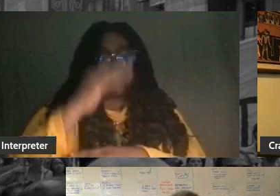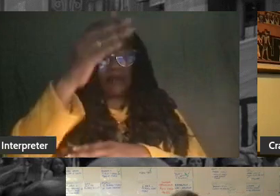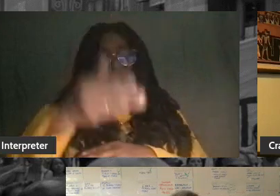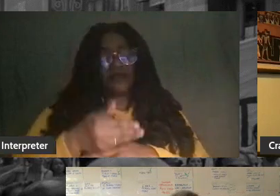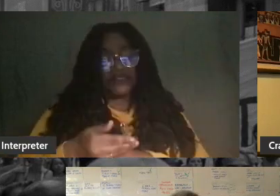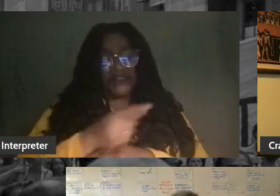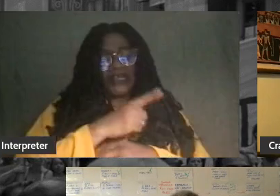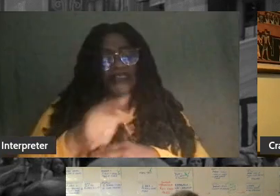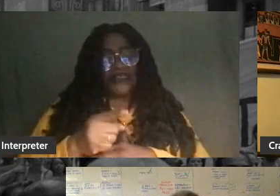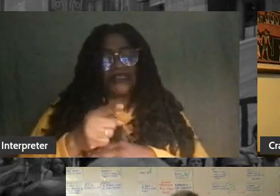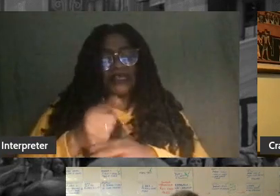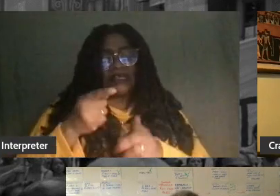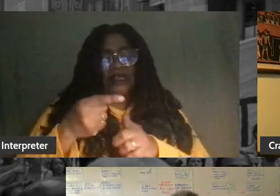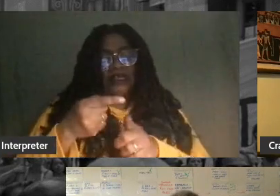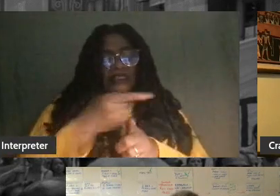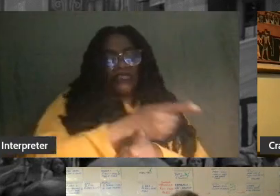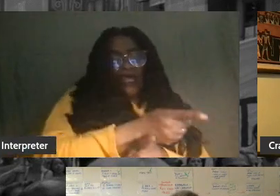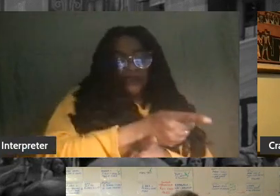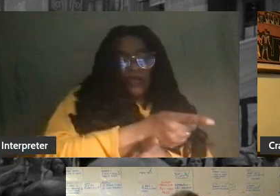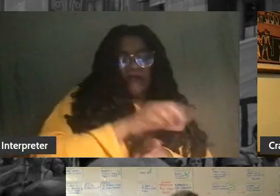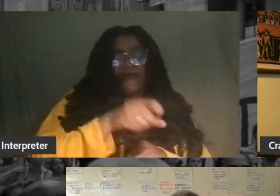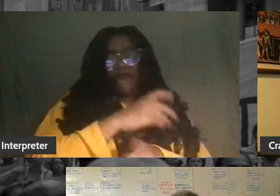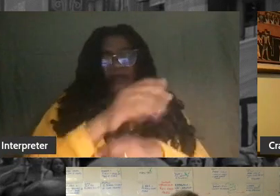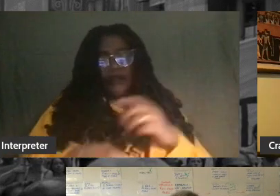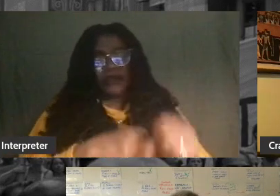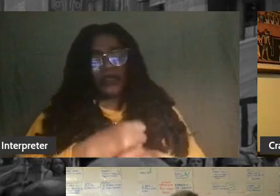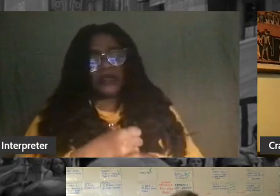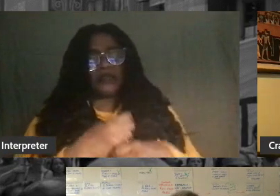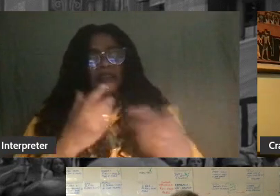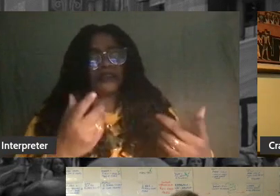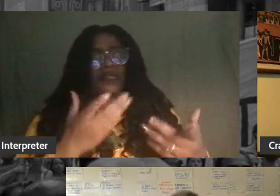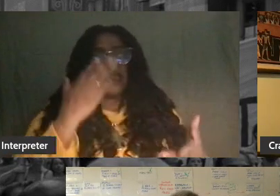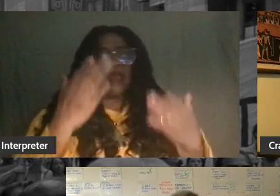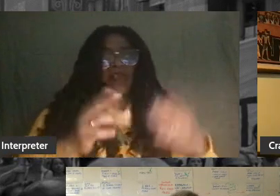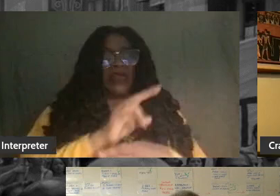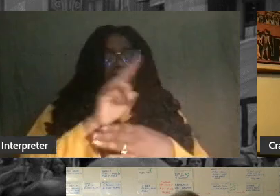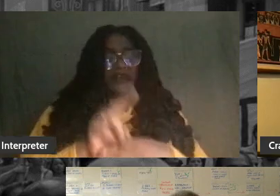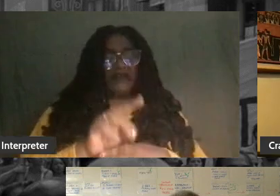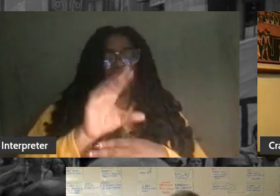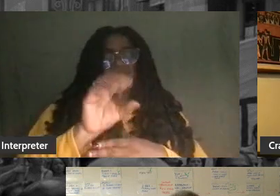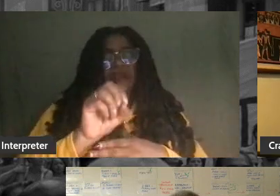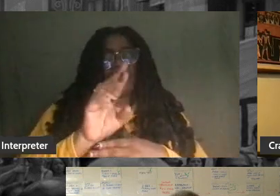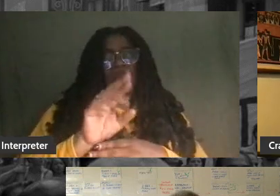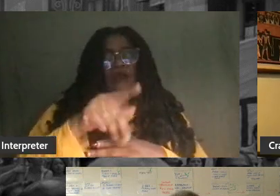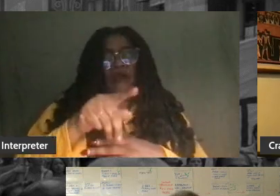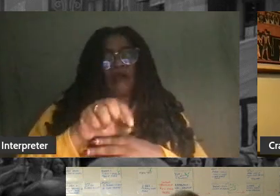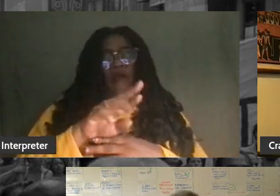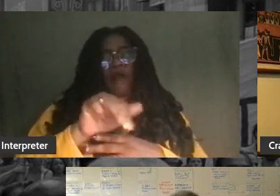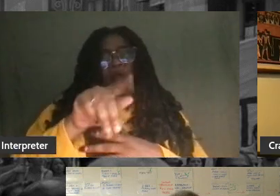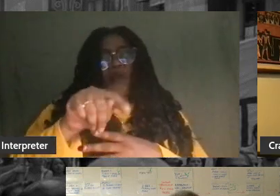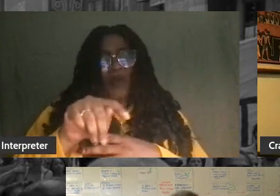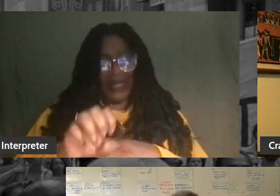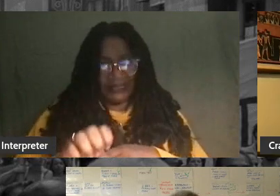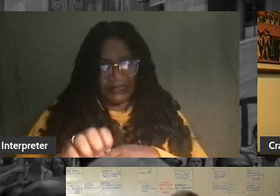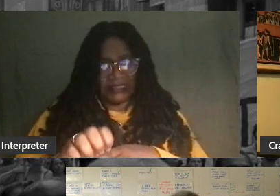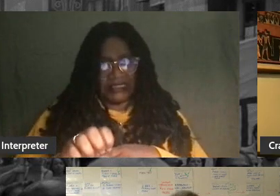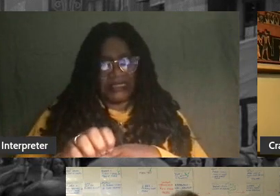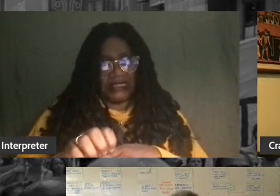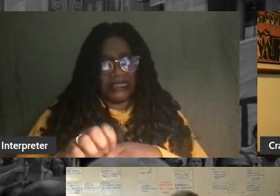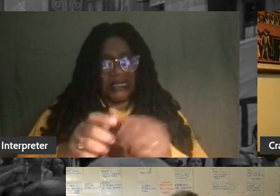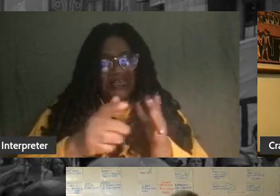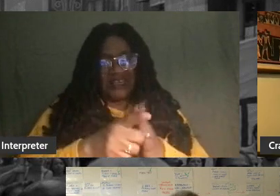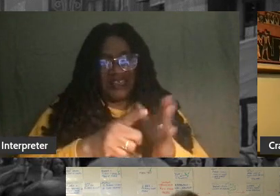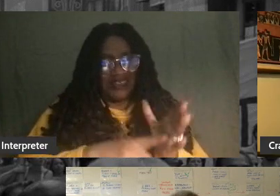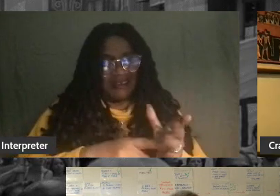get sidetracked for a couple of years and practiced corporate law, but then I quickly kind of realized that my